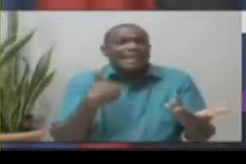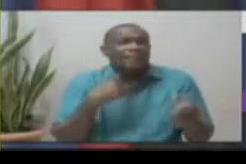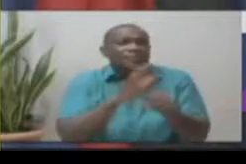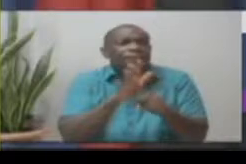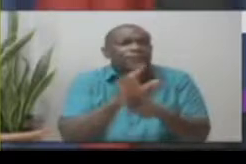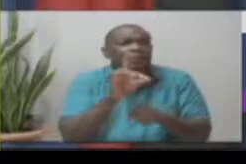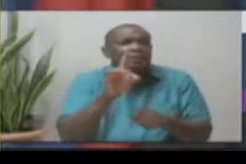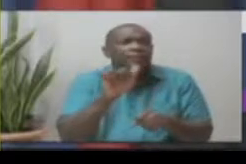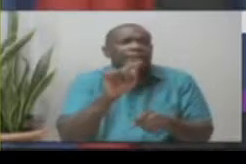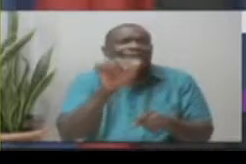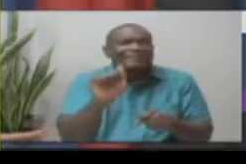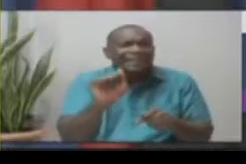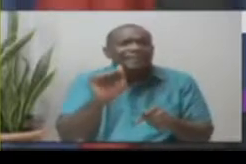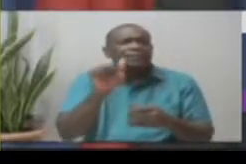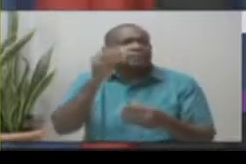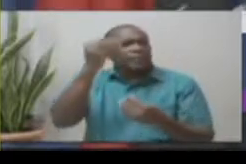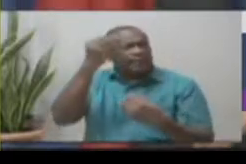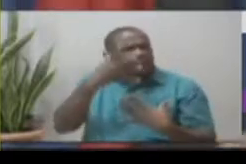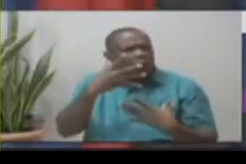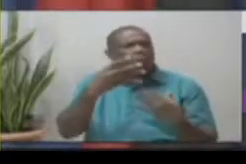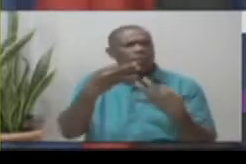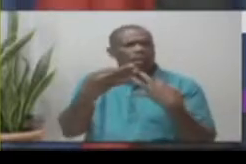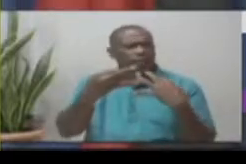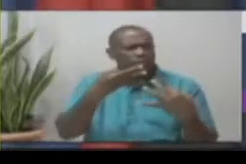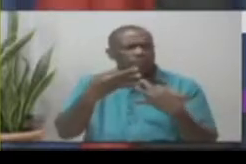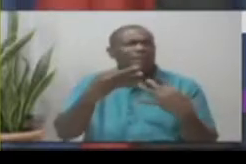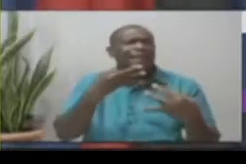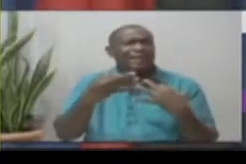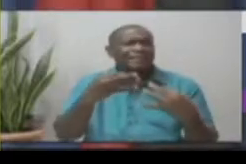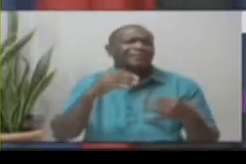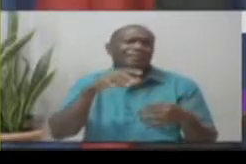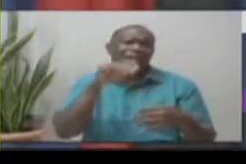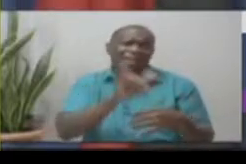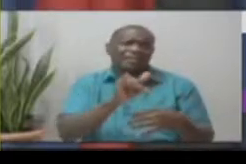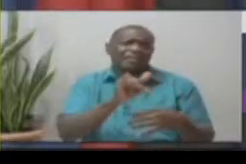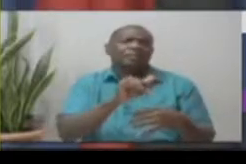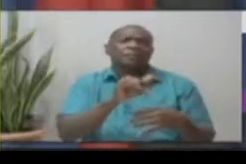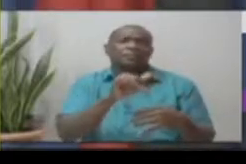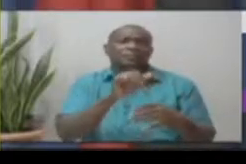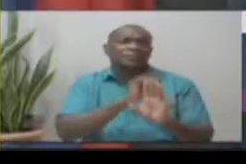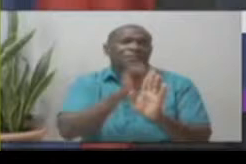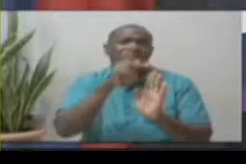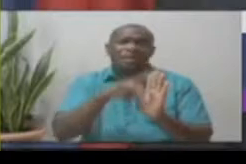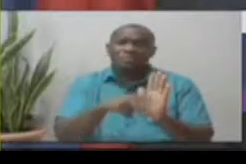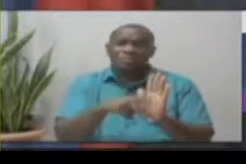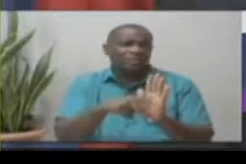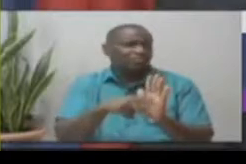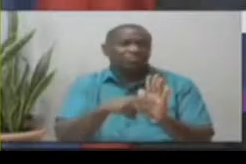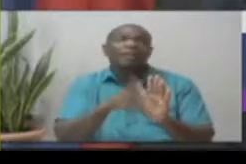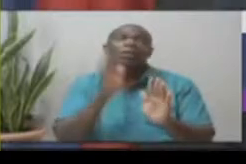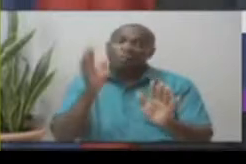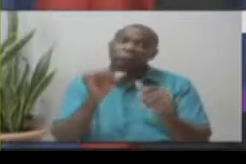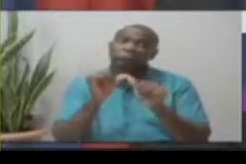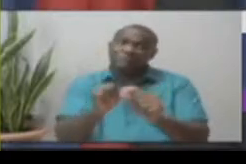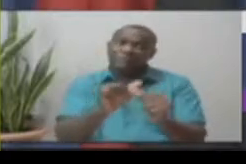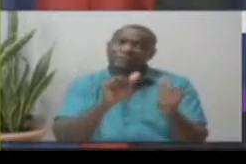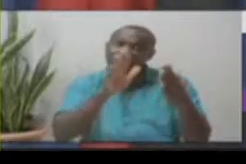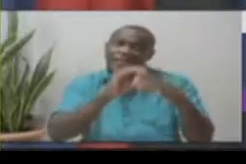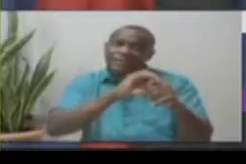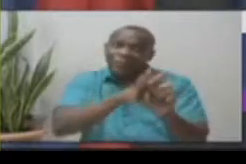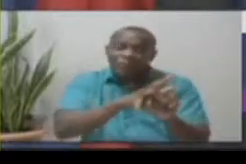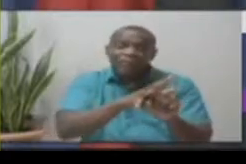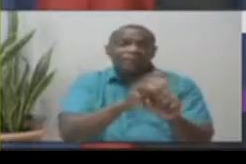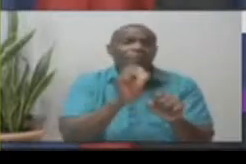us that this thing is not going to go away in September. It is more than likely that this virus